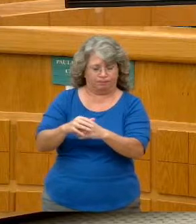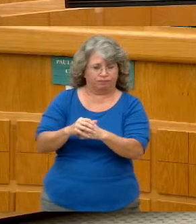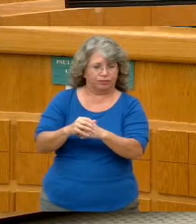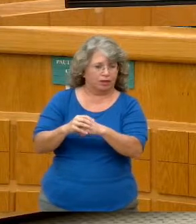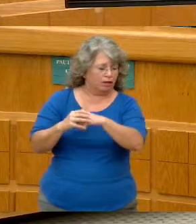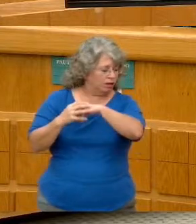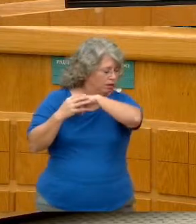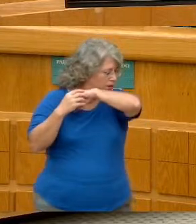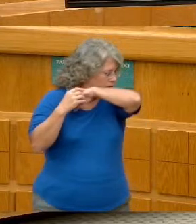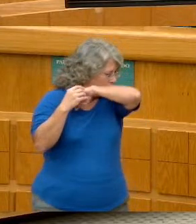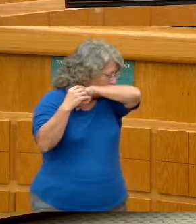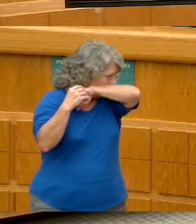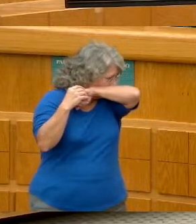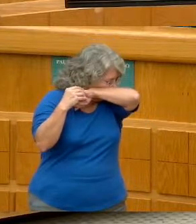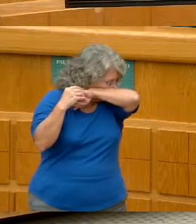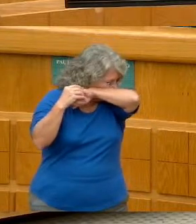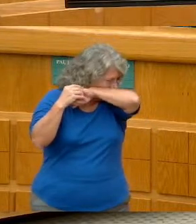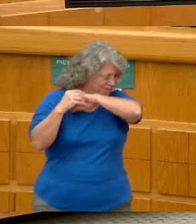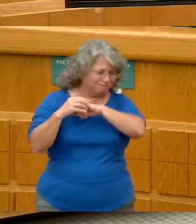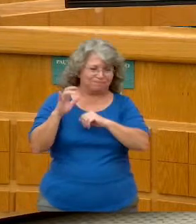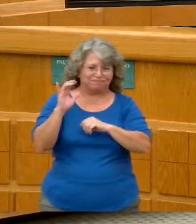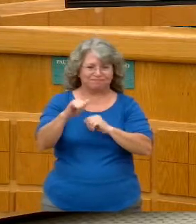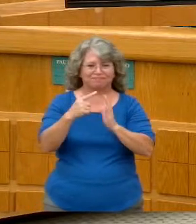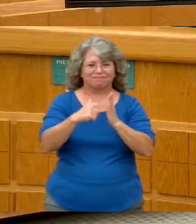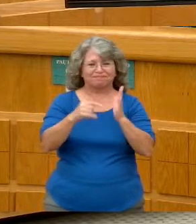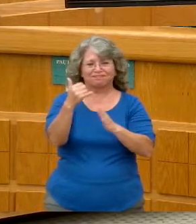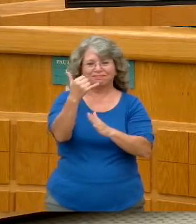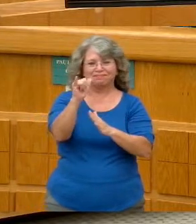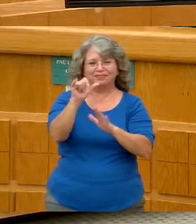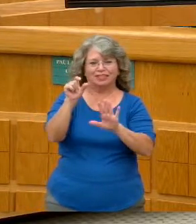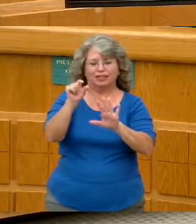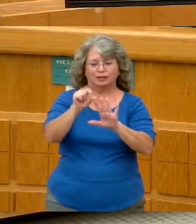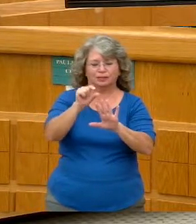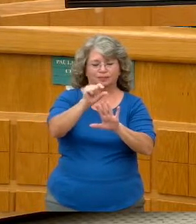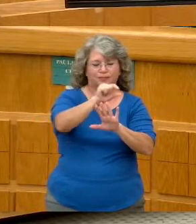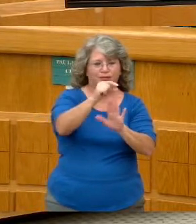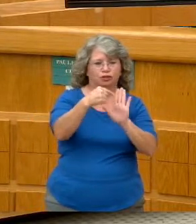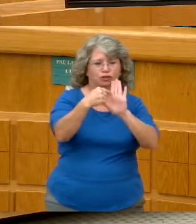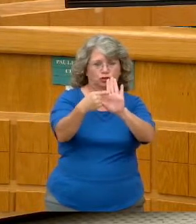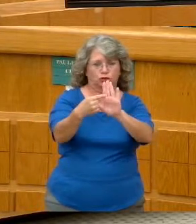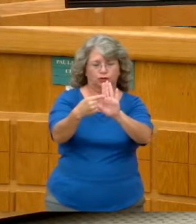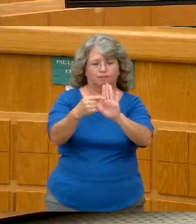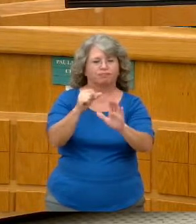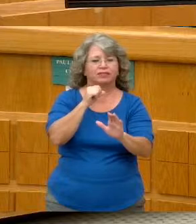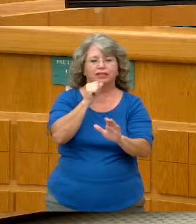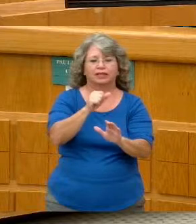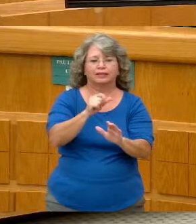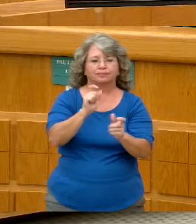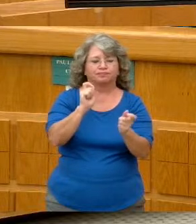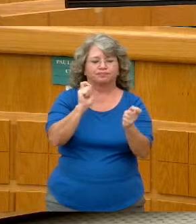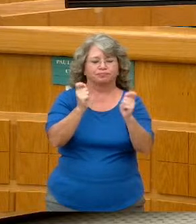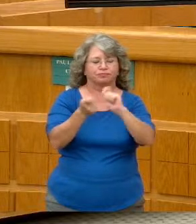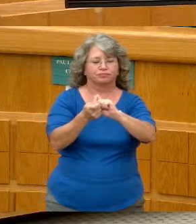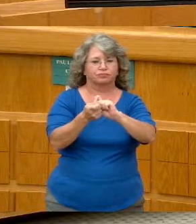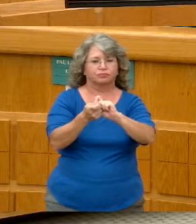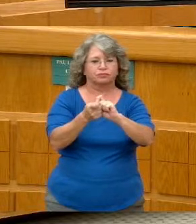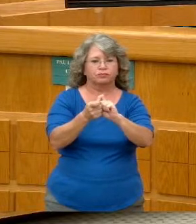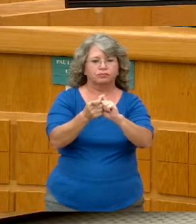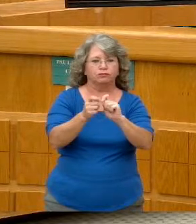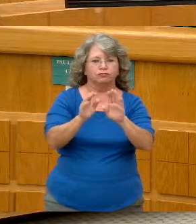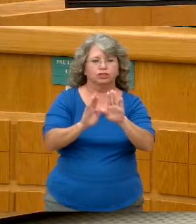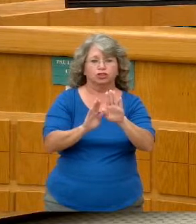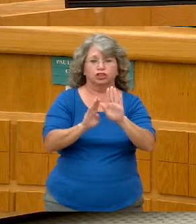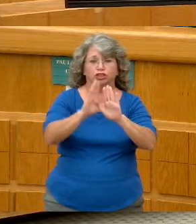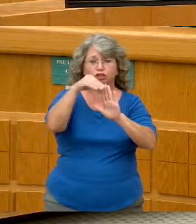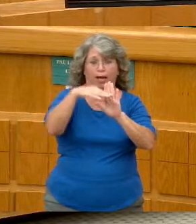depicted with the yellow part of the top of the bar. So just to show, it doesn't really change the shape of the bell